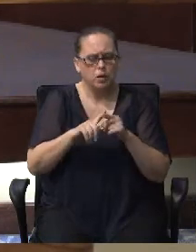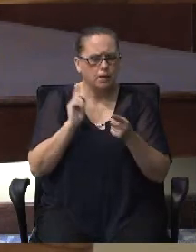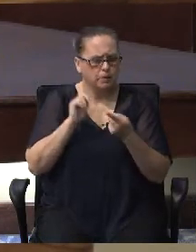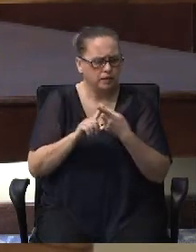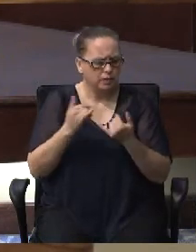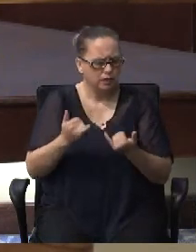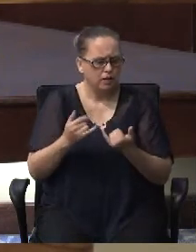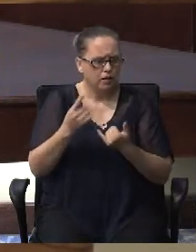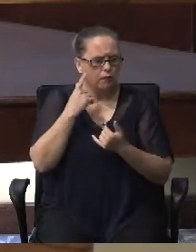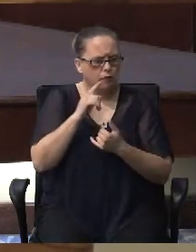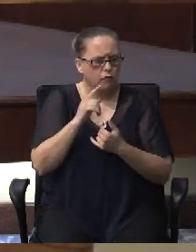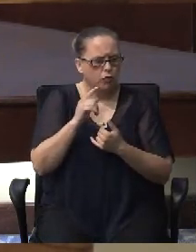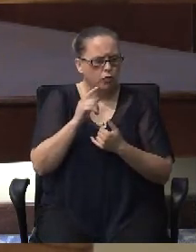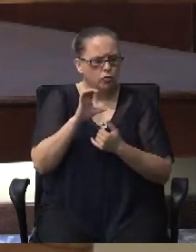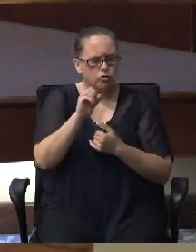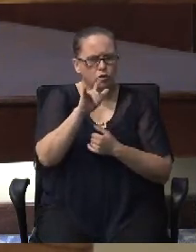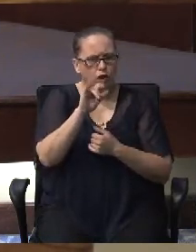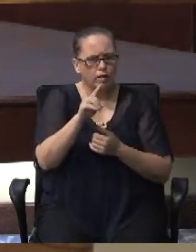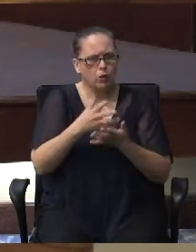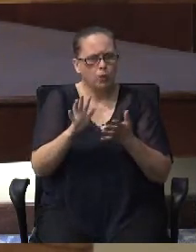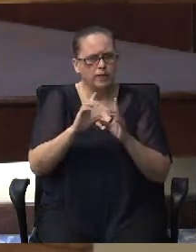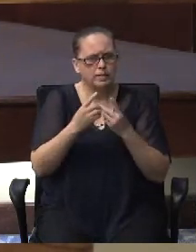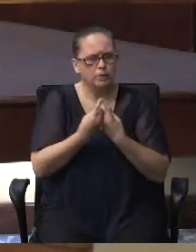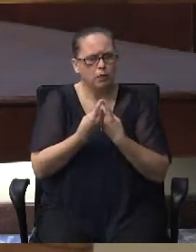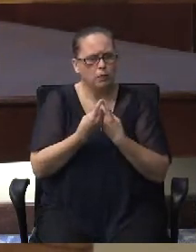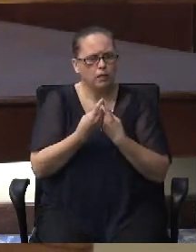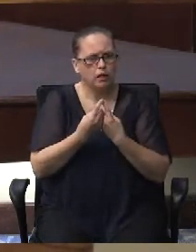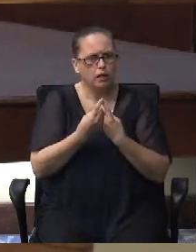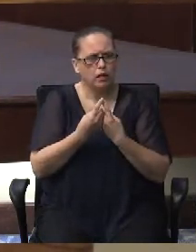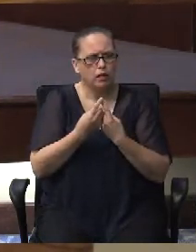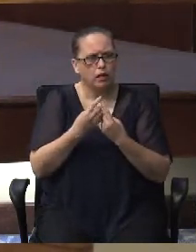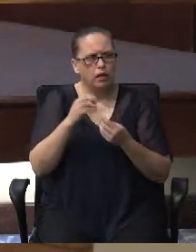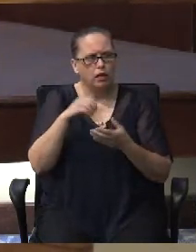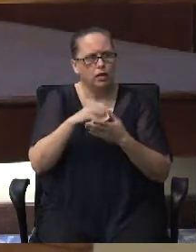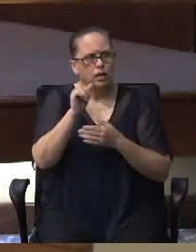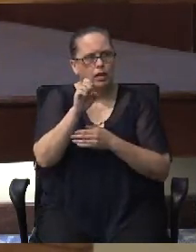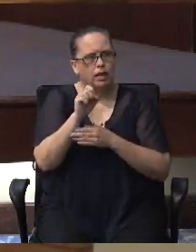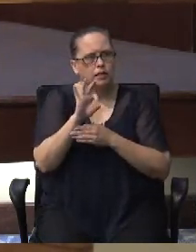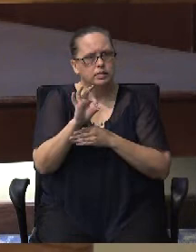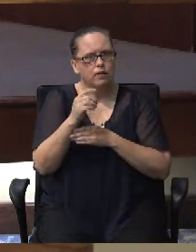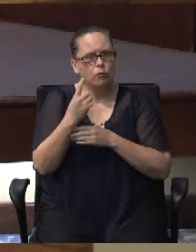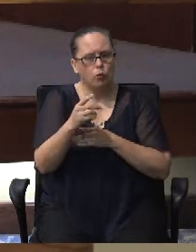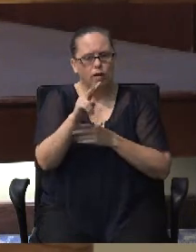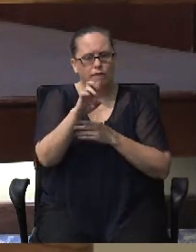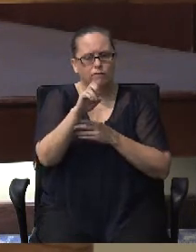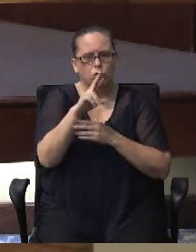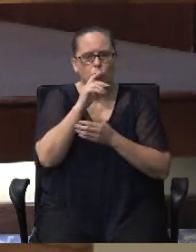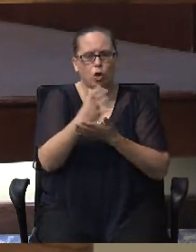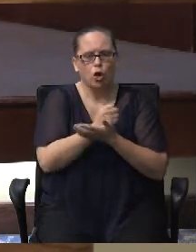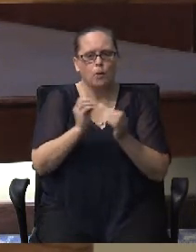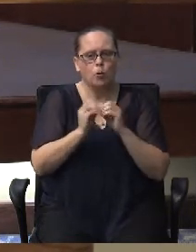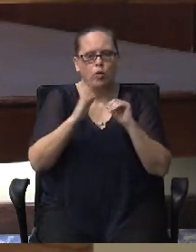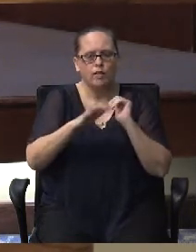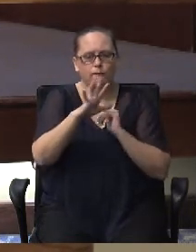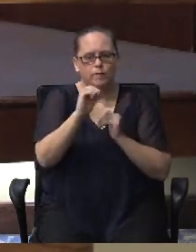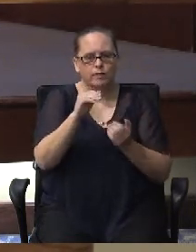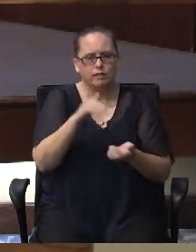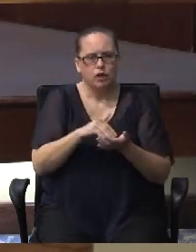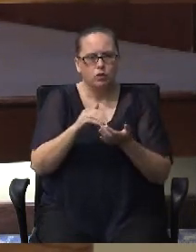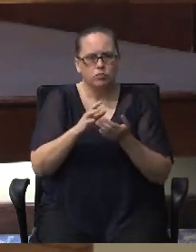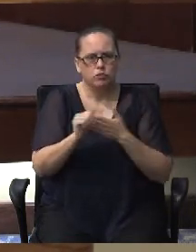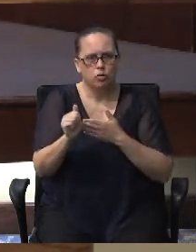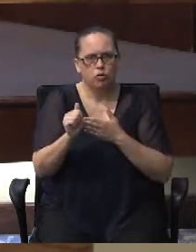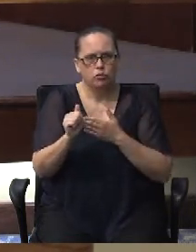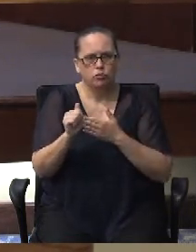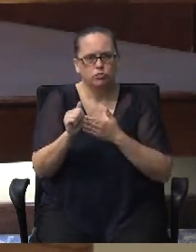and dumpsters replaced by the solid waste department in a single fiscal year, even in the case of a single vendor who earns more than $50,000 in